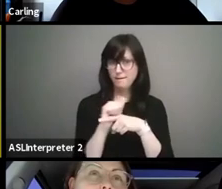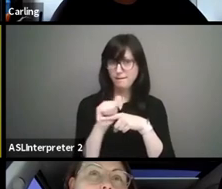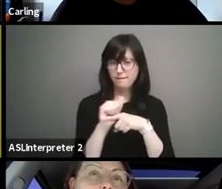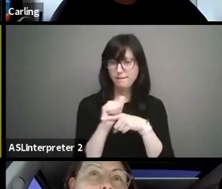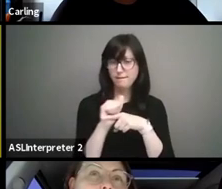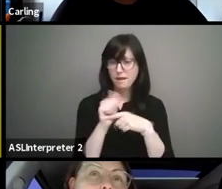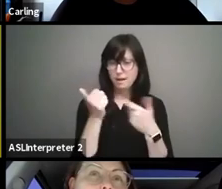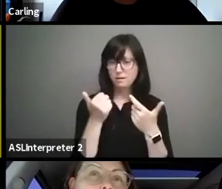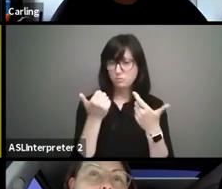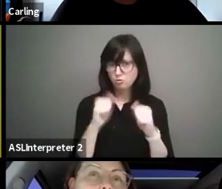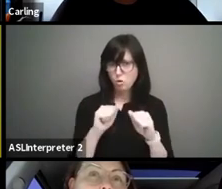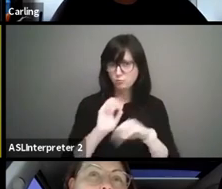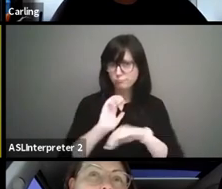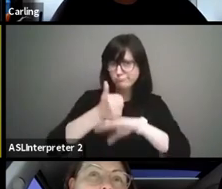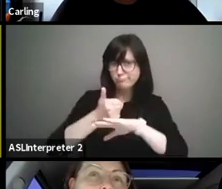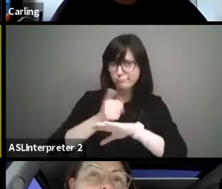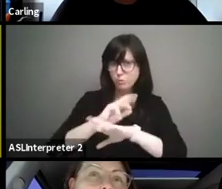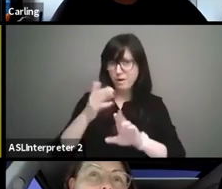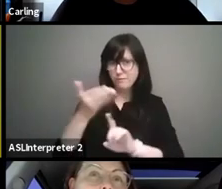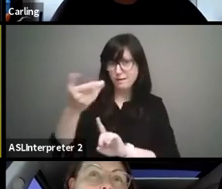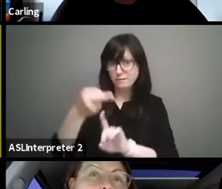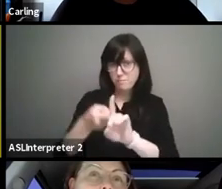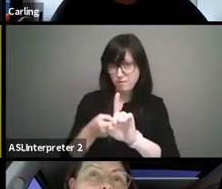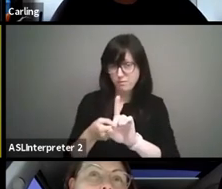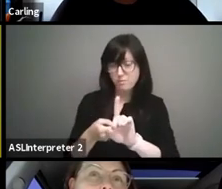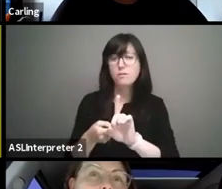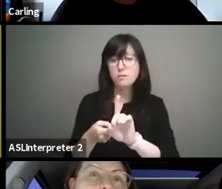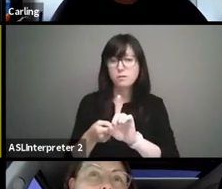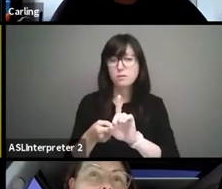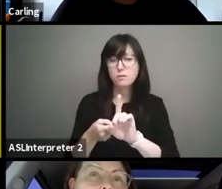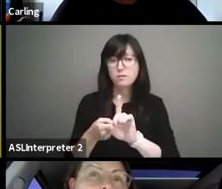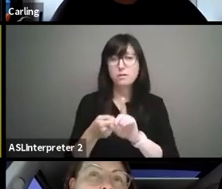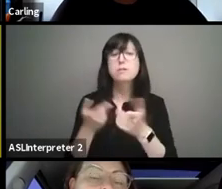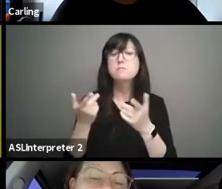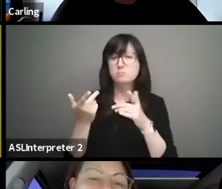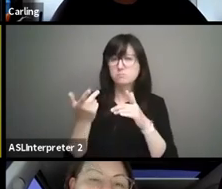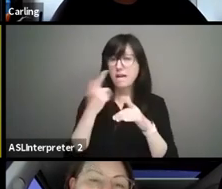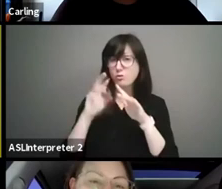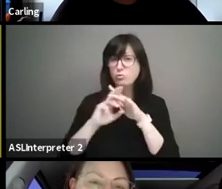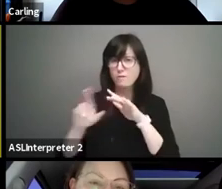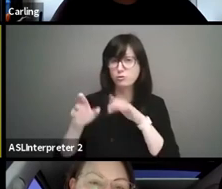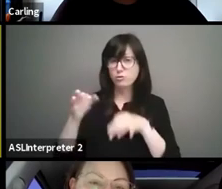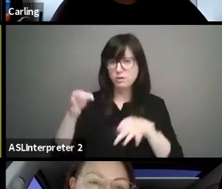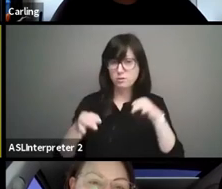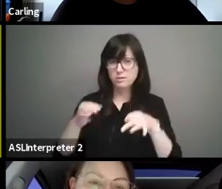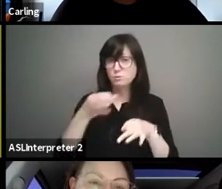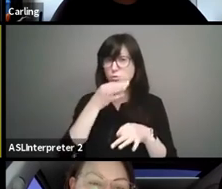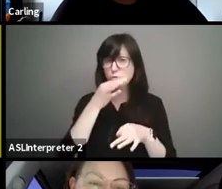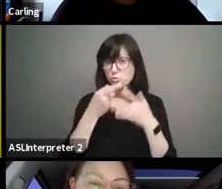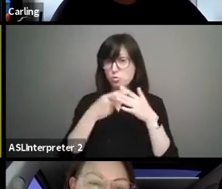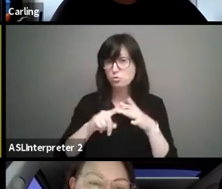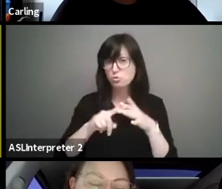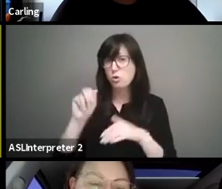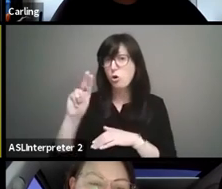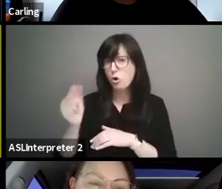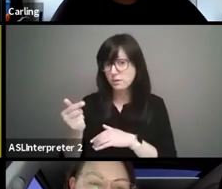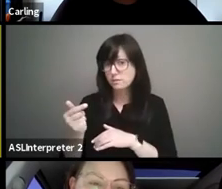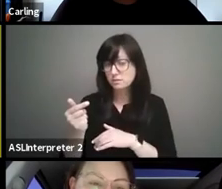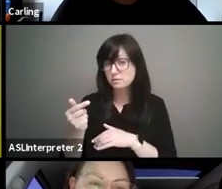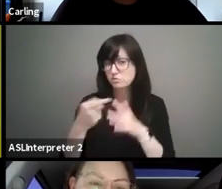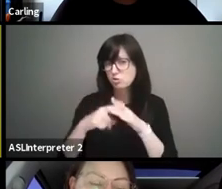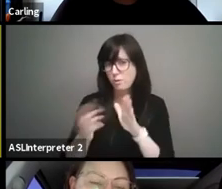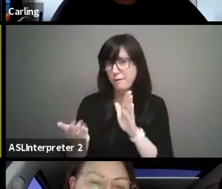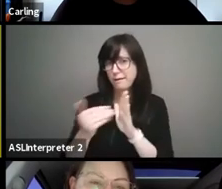trying to organize for next month, seeing as the refugee hearings are going to start in August, resume in